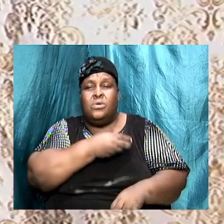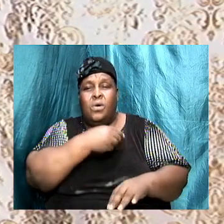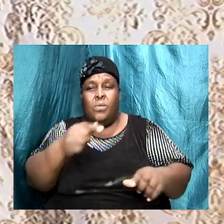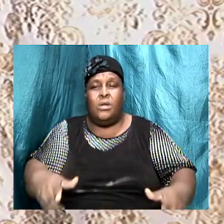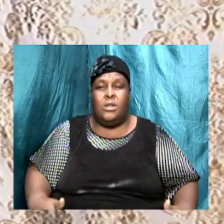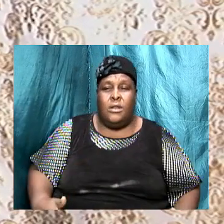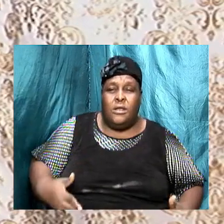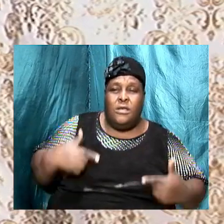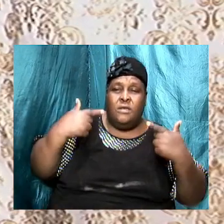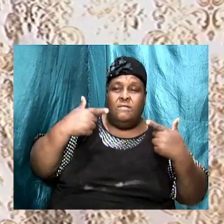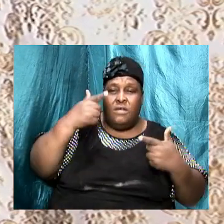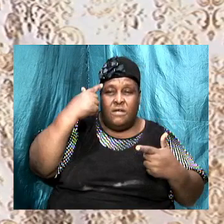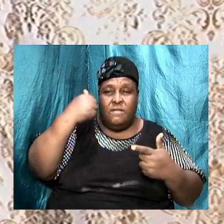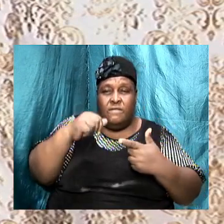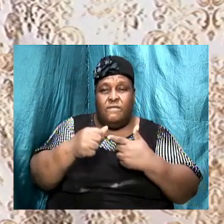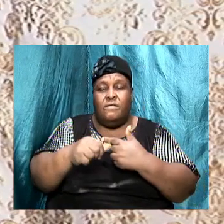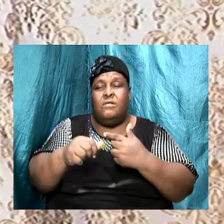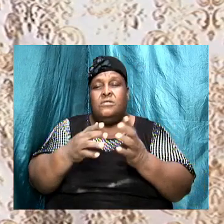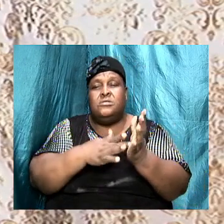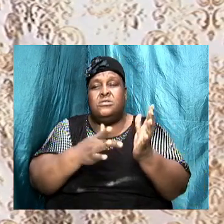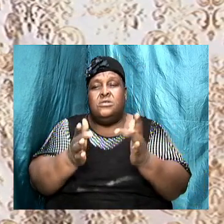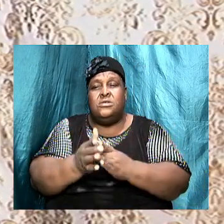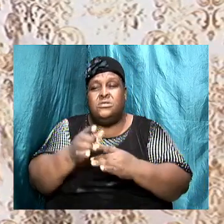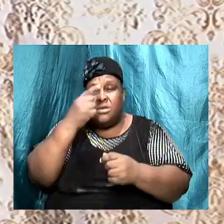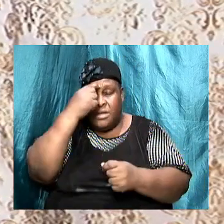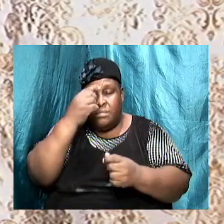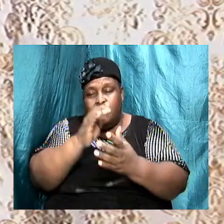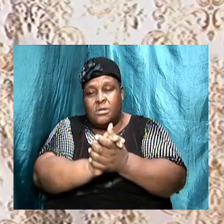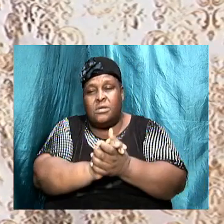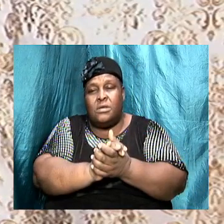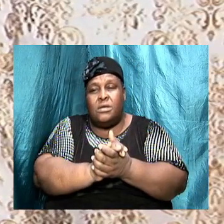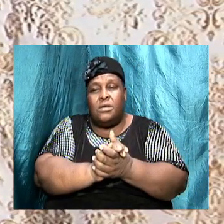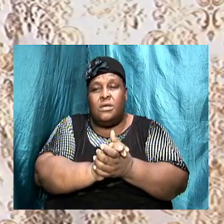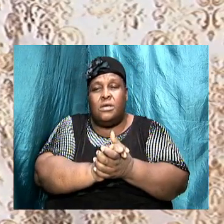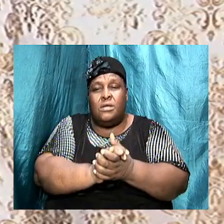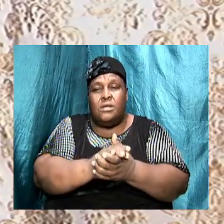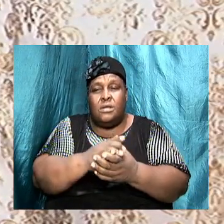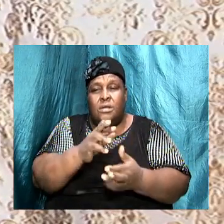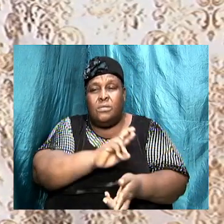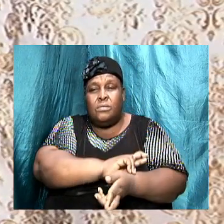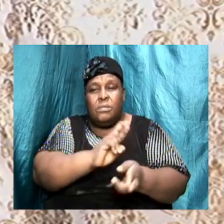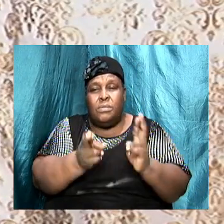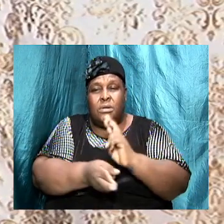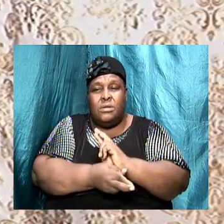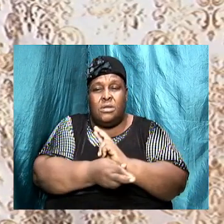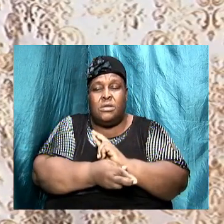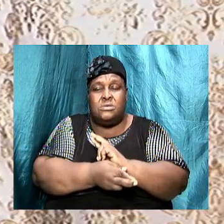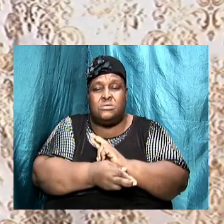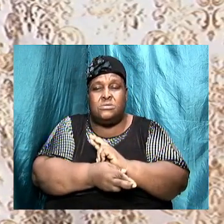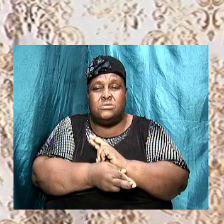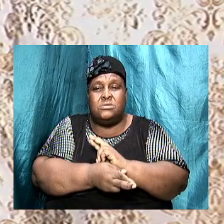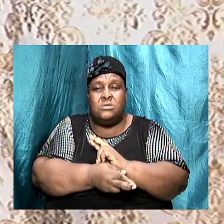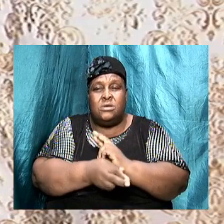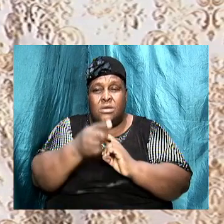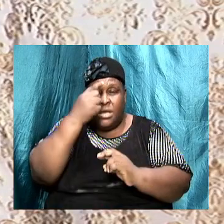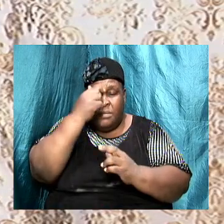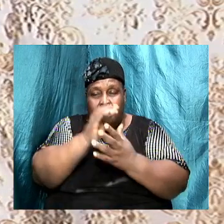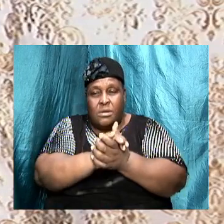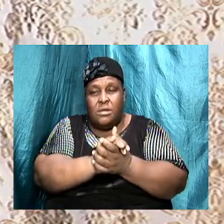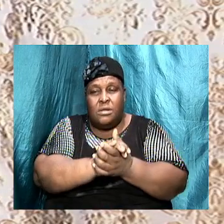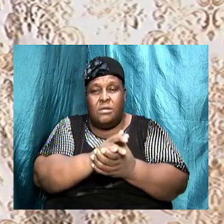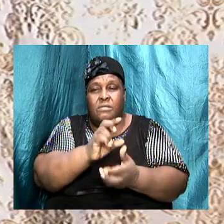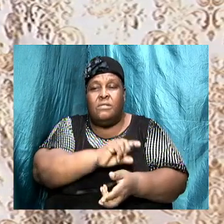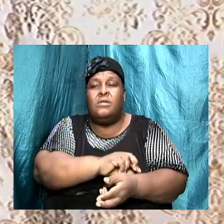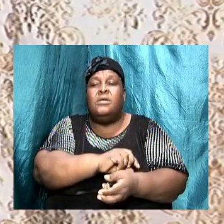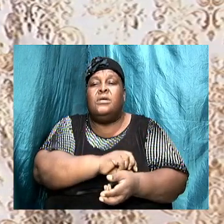in salvation. Belief plays a part in repentance. Belief plays a part in the baptism in Jesus'